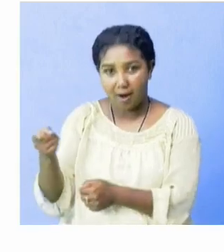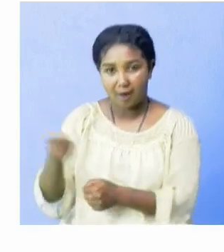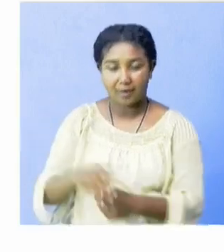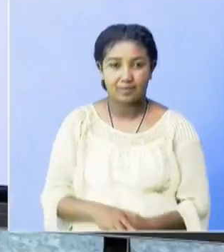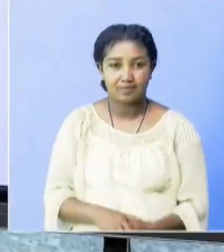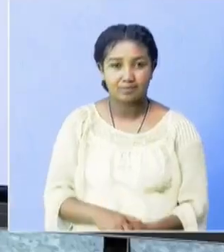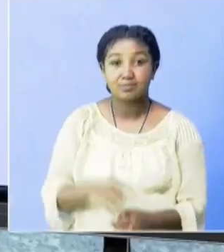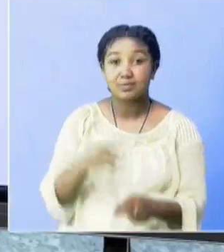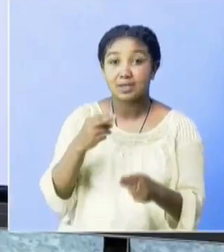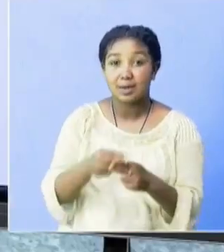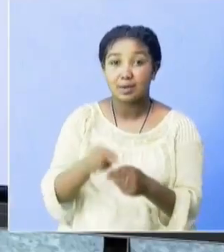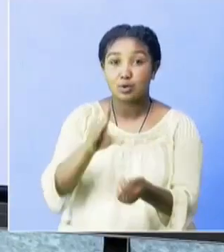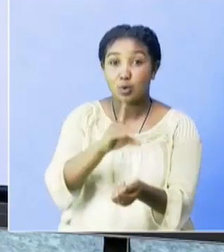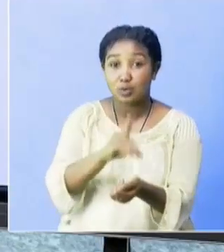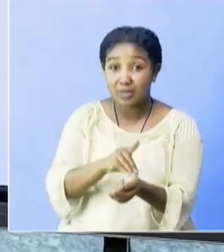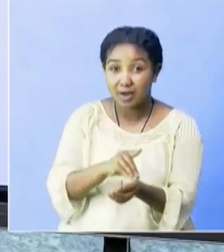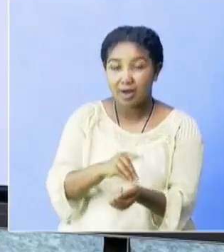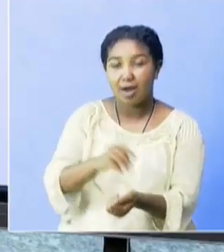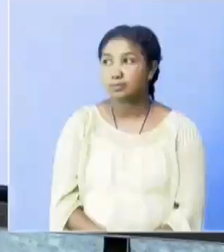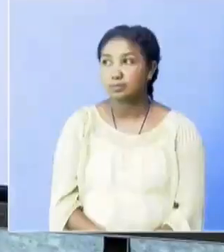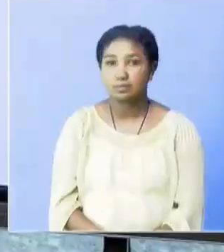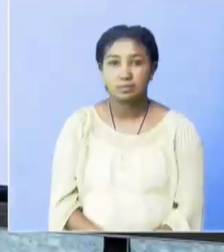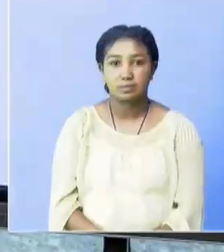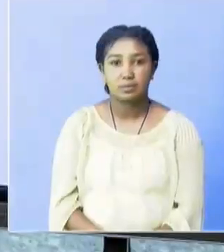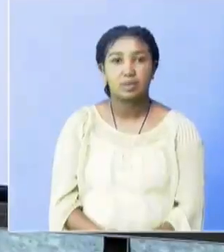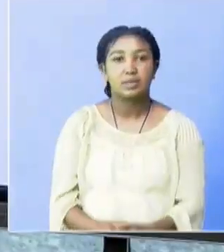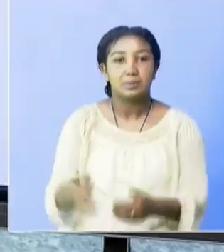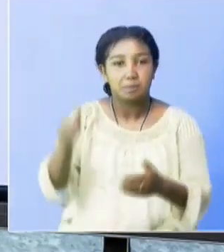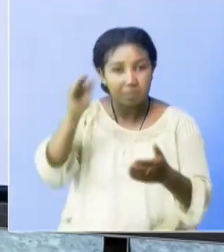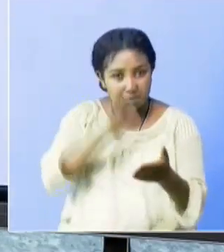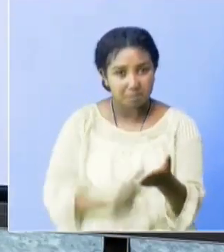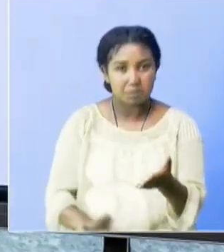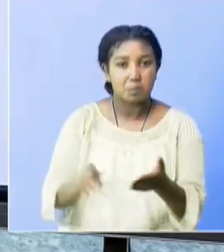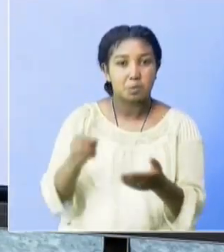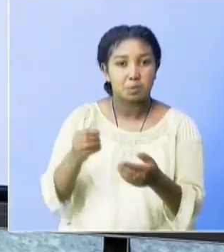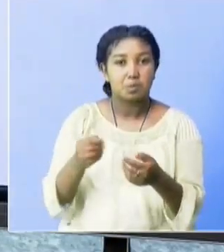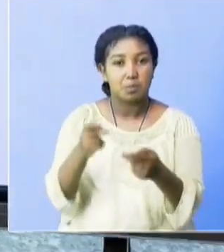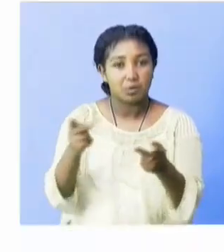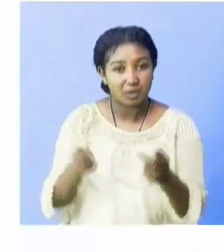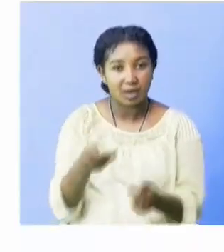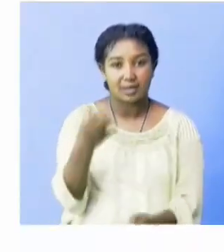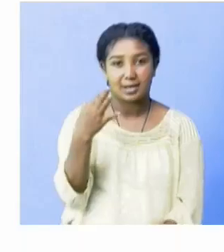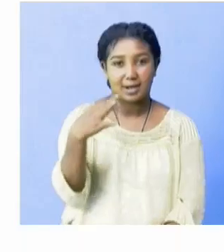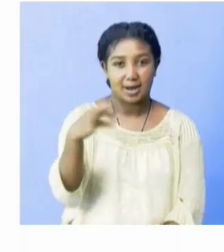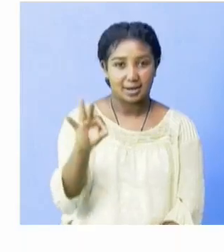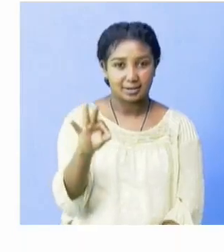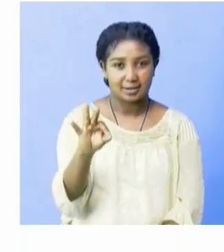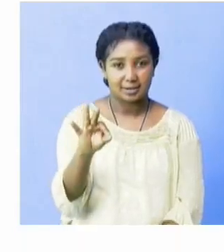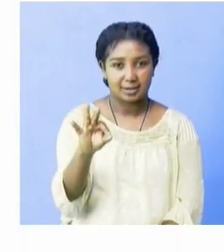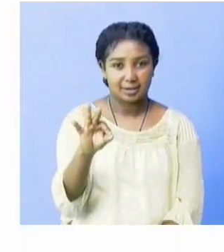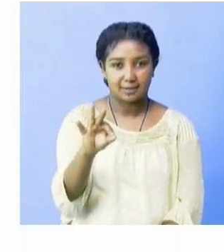Lemma. His name is Dr. Aklilu. Date of birth is